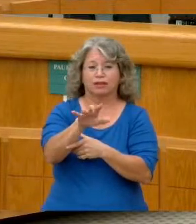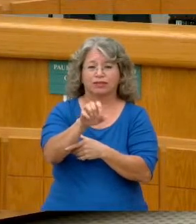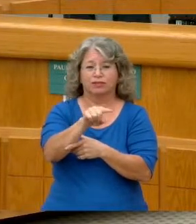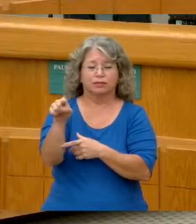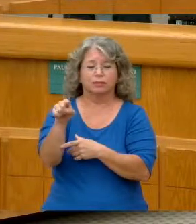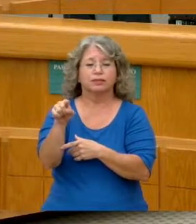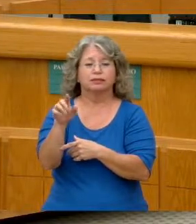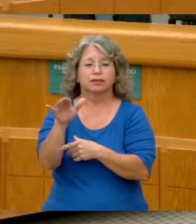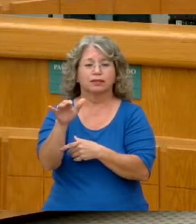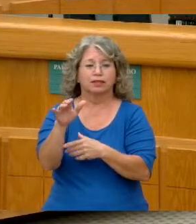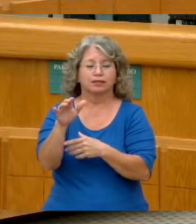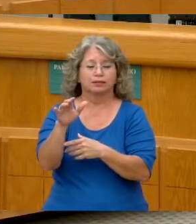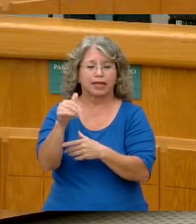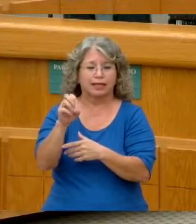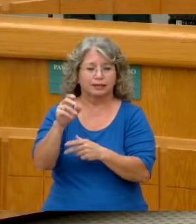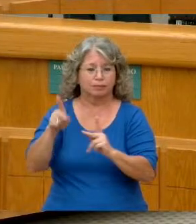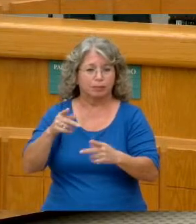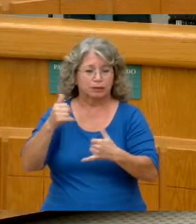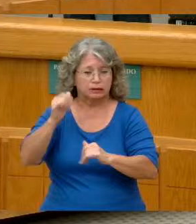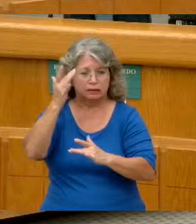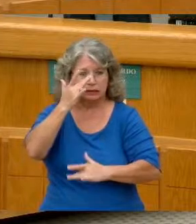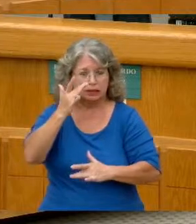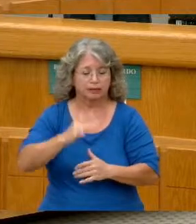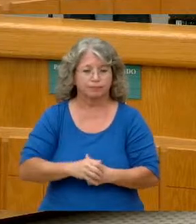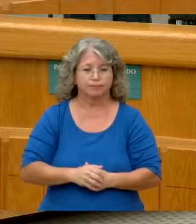363. So, next slide.